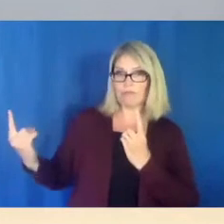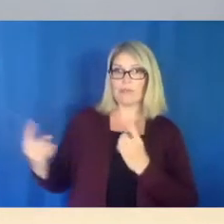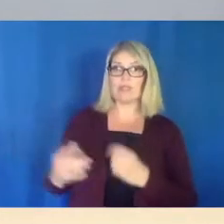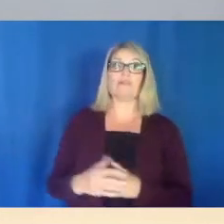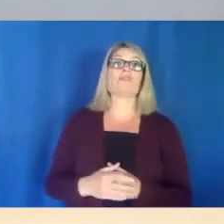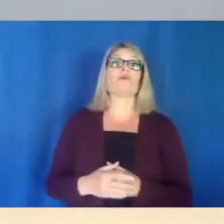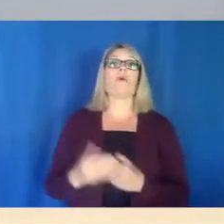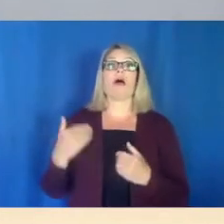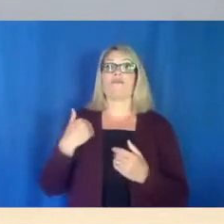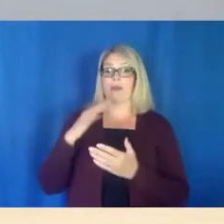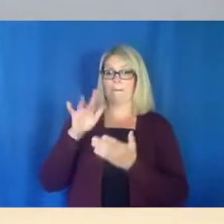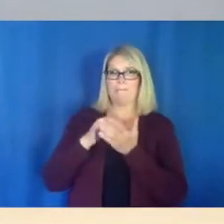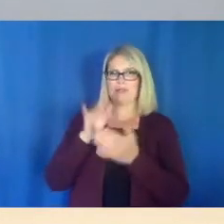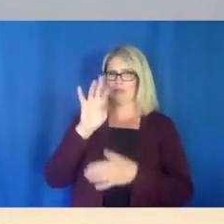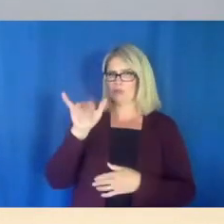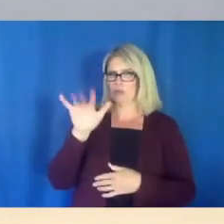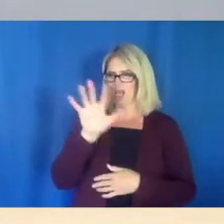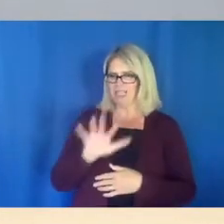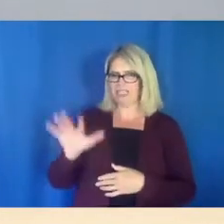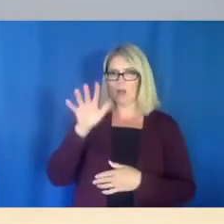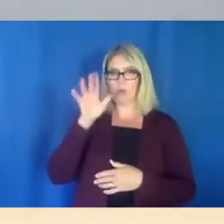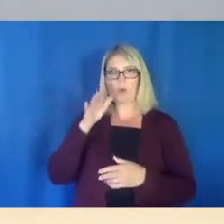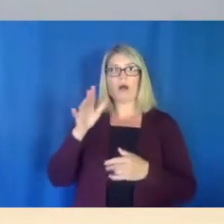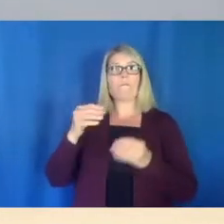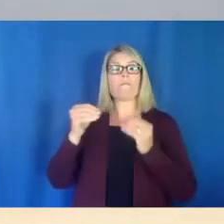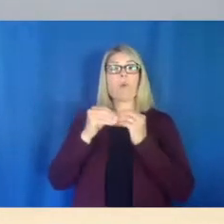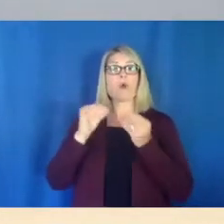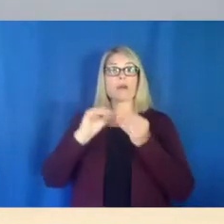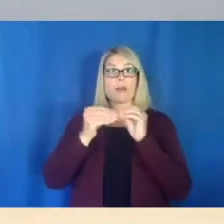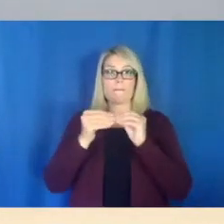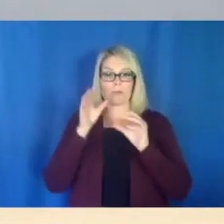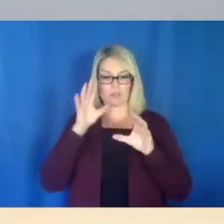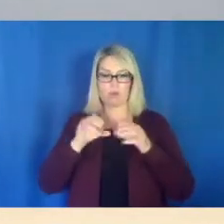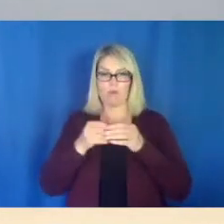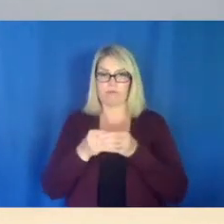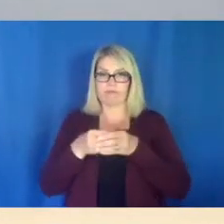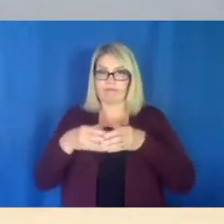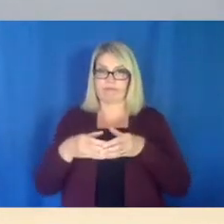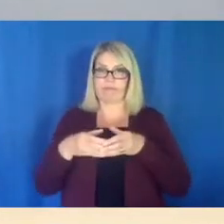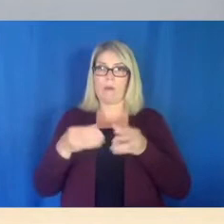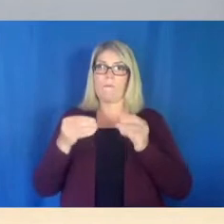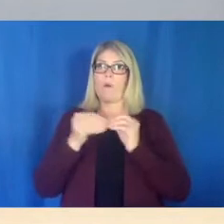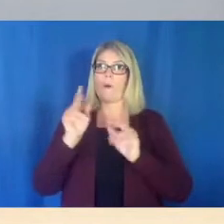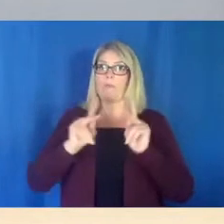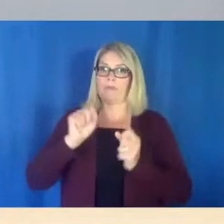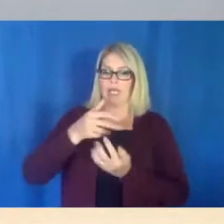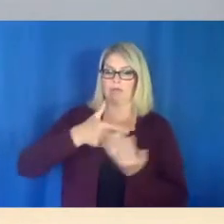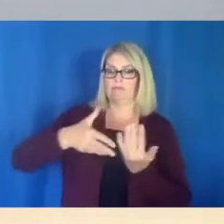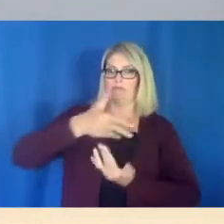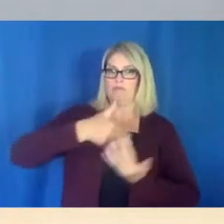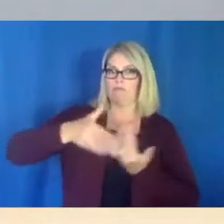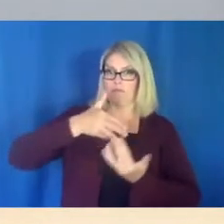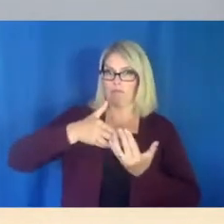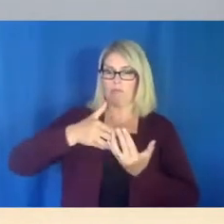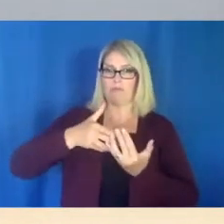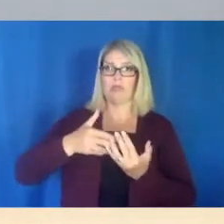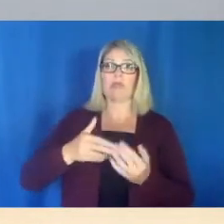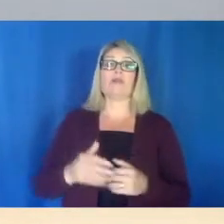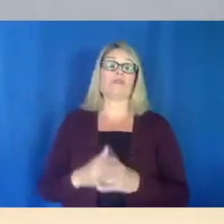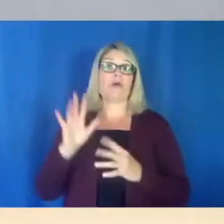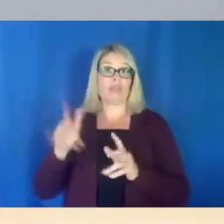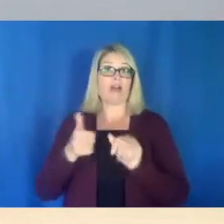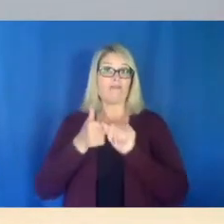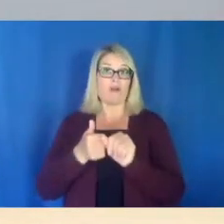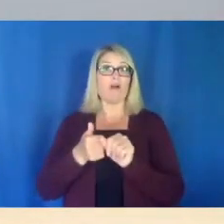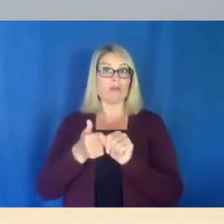middle of July around increasing our cohort sizes. And a lot of that is based on our